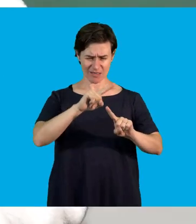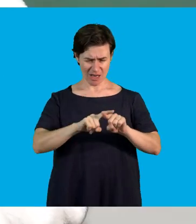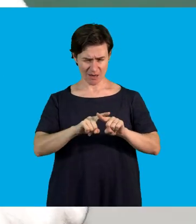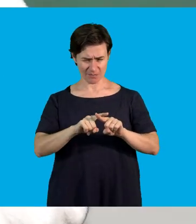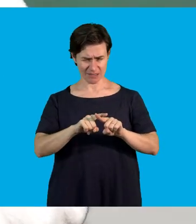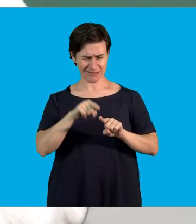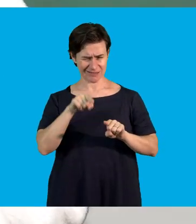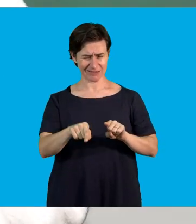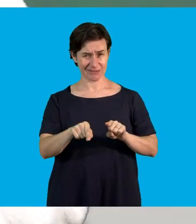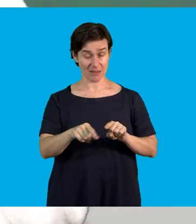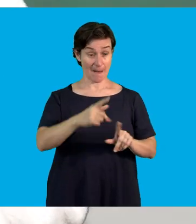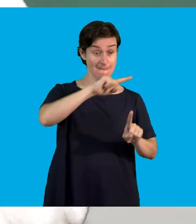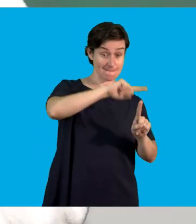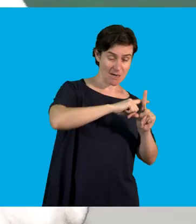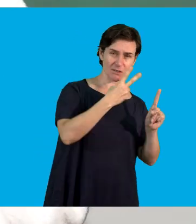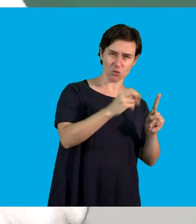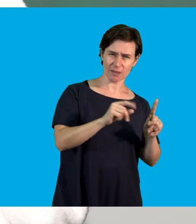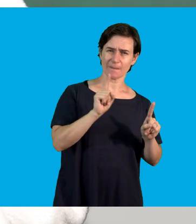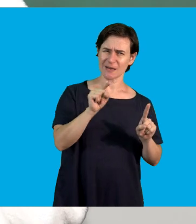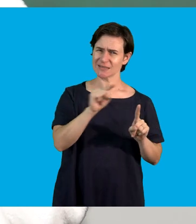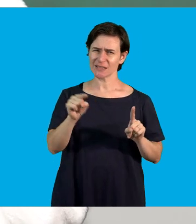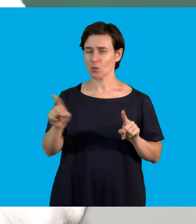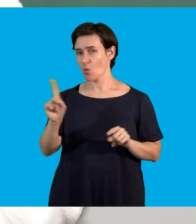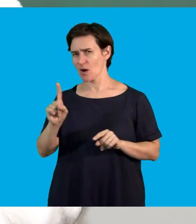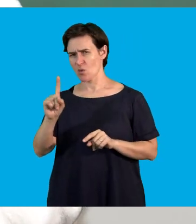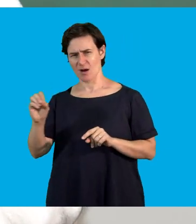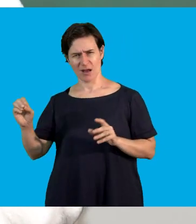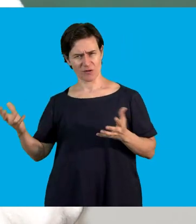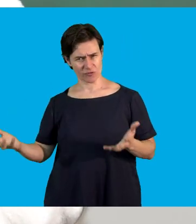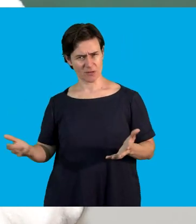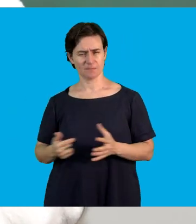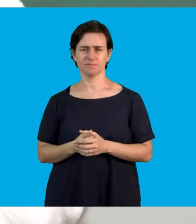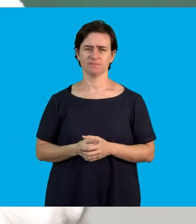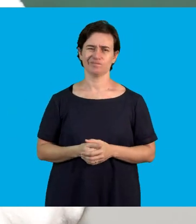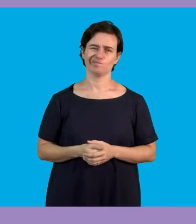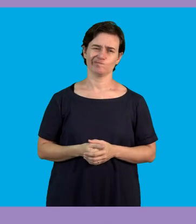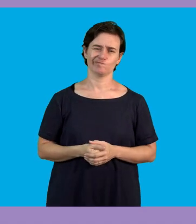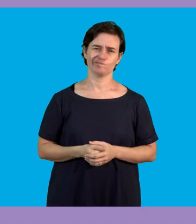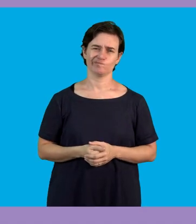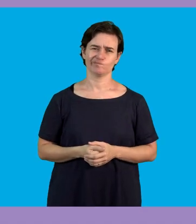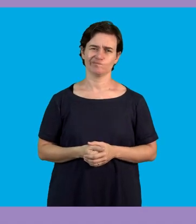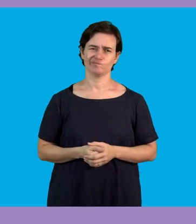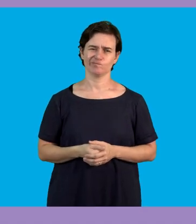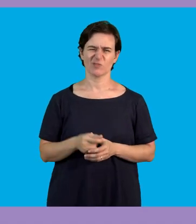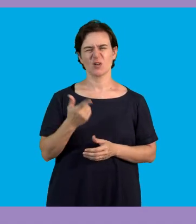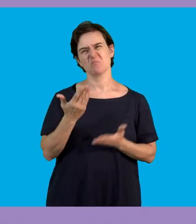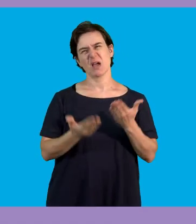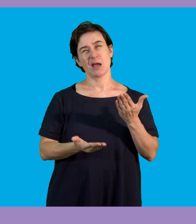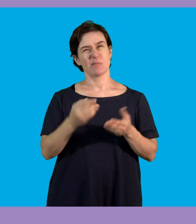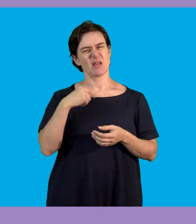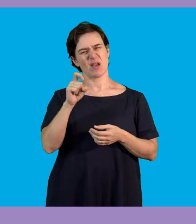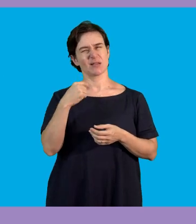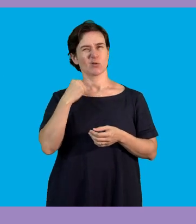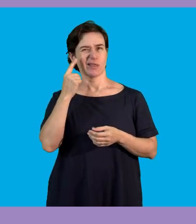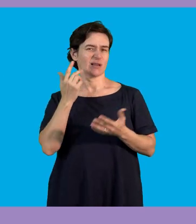when you add 22, you should get 100. Now, that number, let's